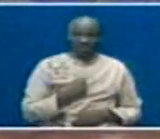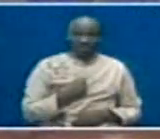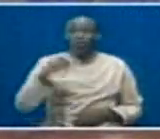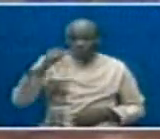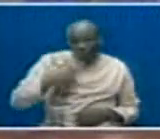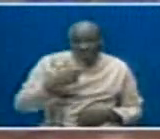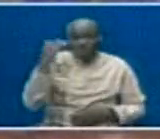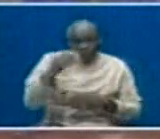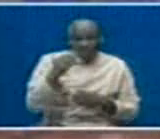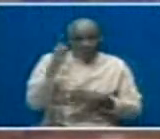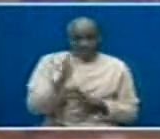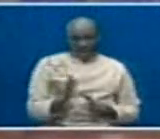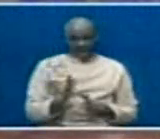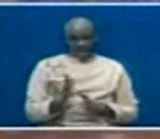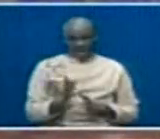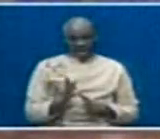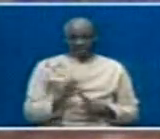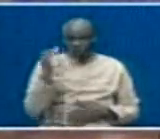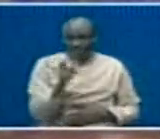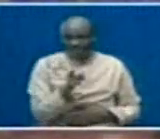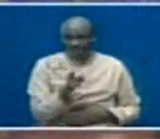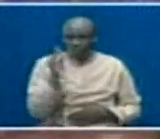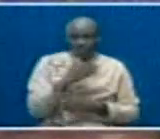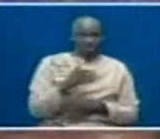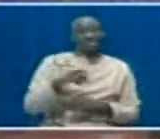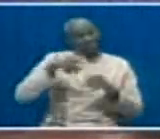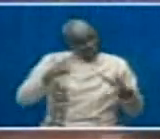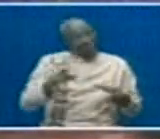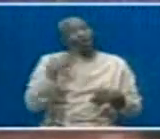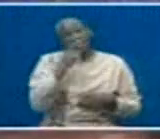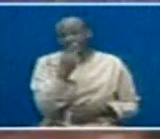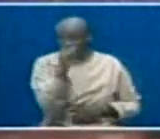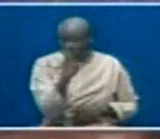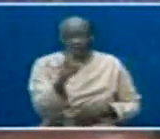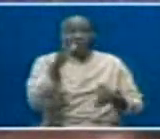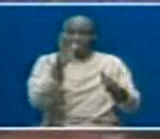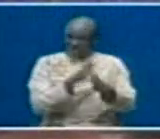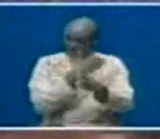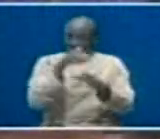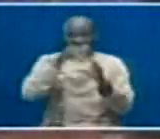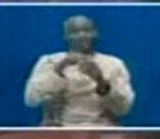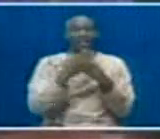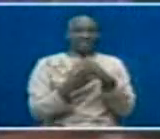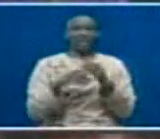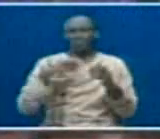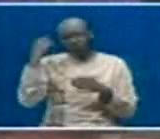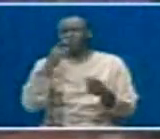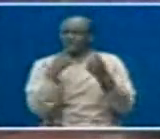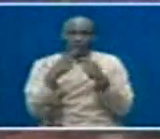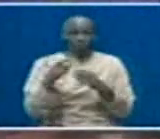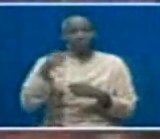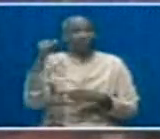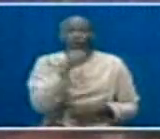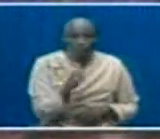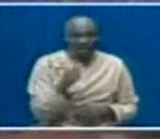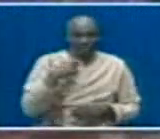telling me that I should stop going to do my law and go music. He says, well, I'm only telling you, music is, because we used to talk, although he was older than me,